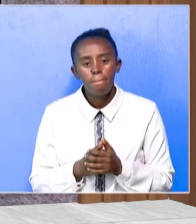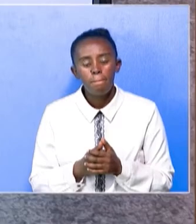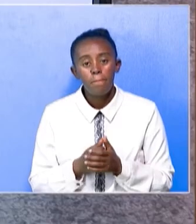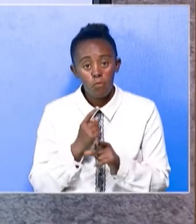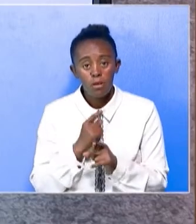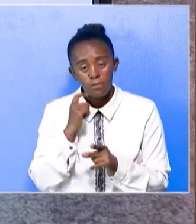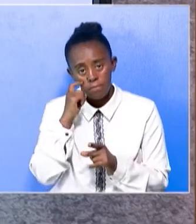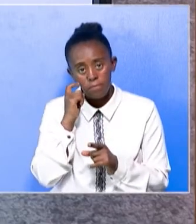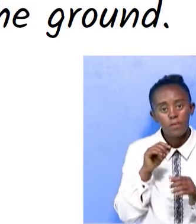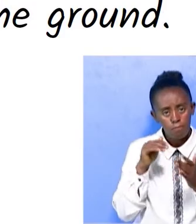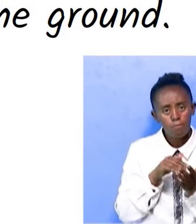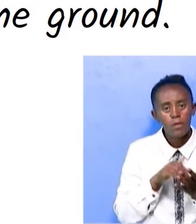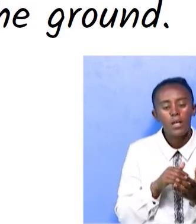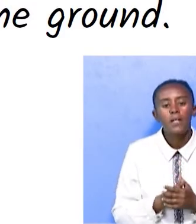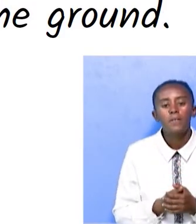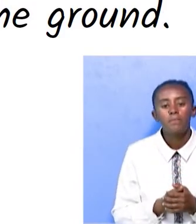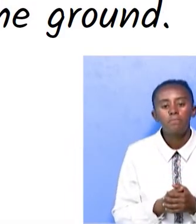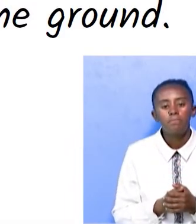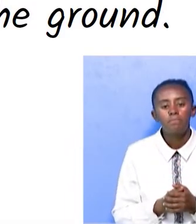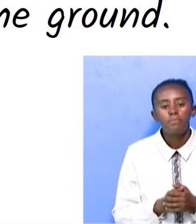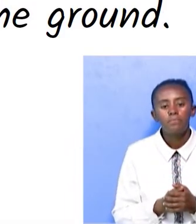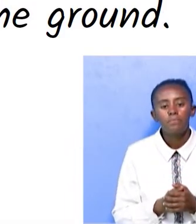right? Come on again.